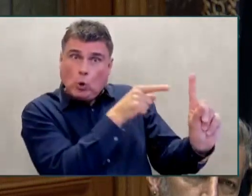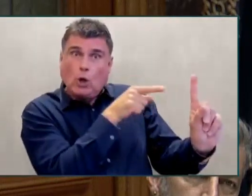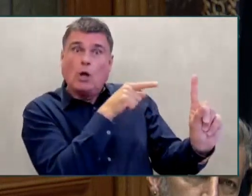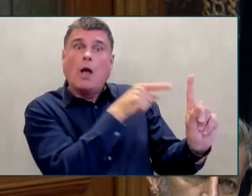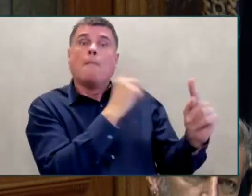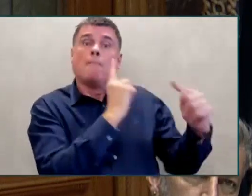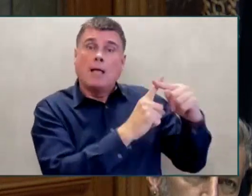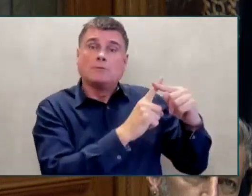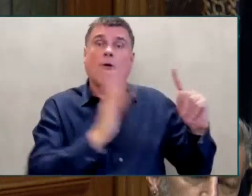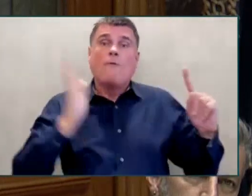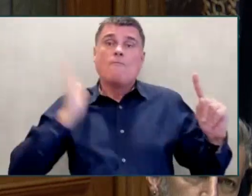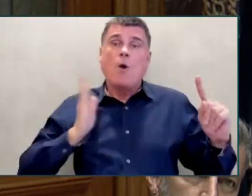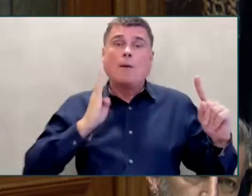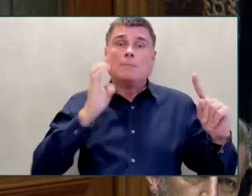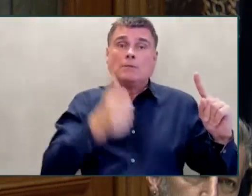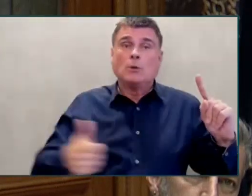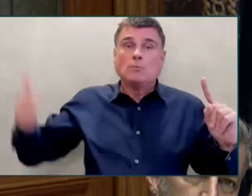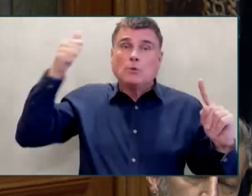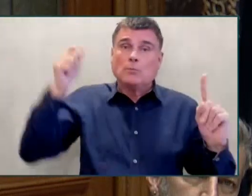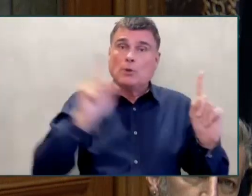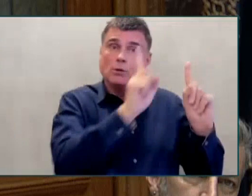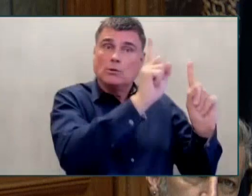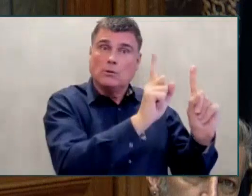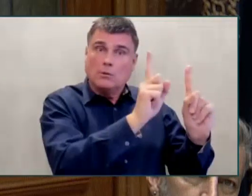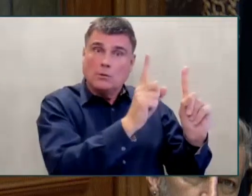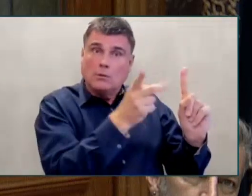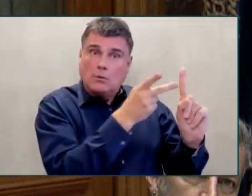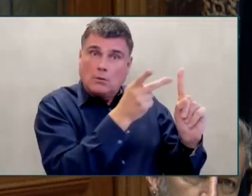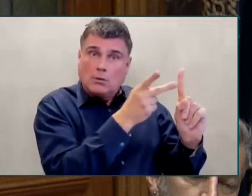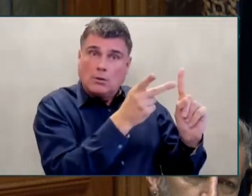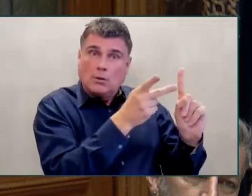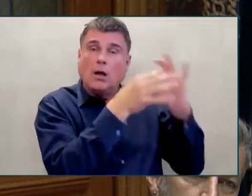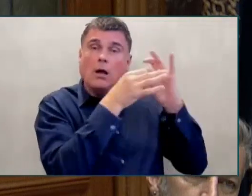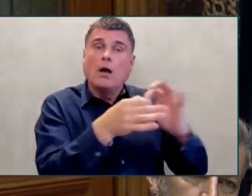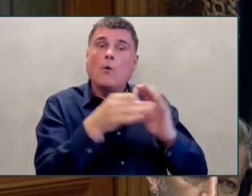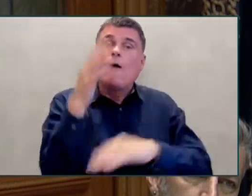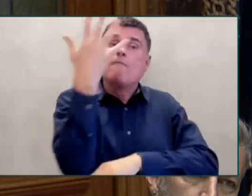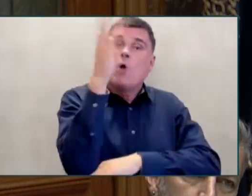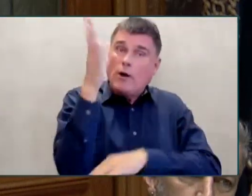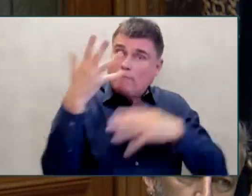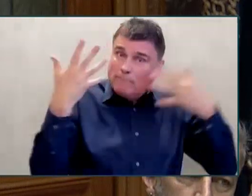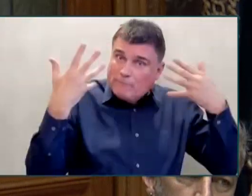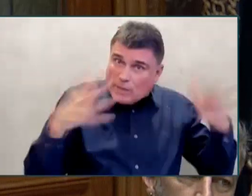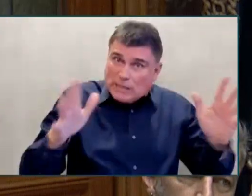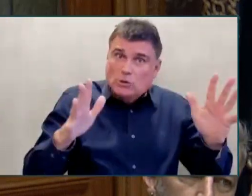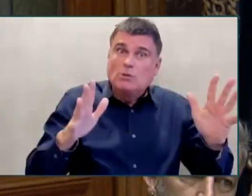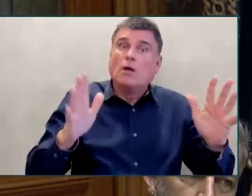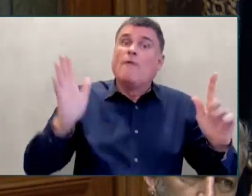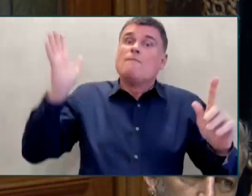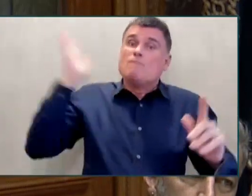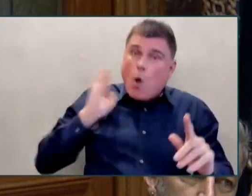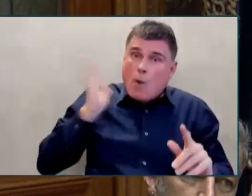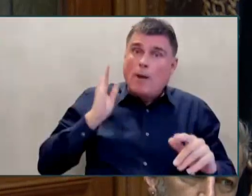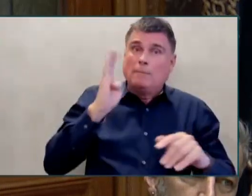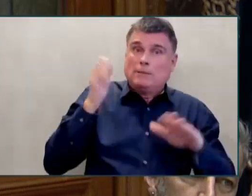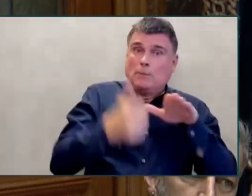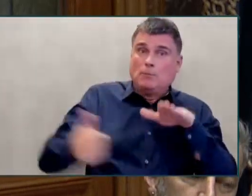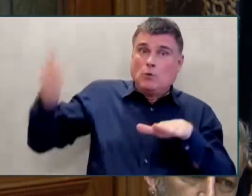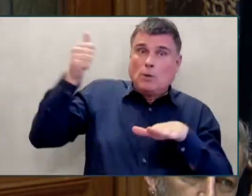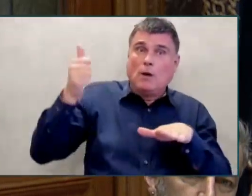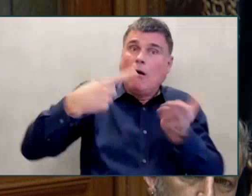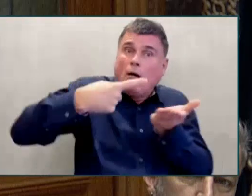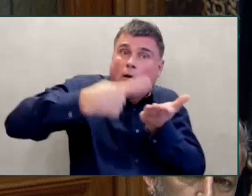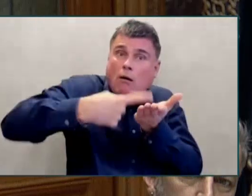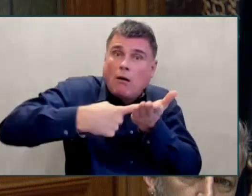conversations with him regarding whether to lobby the federal government not to bring Elk Valley pollution issue to the